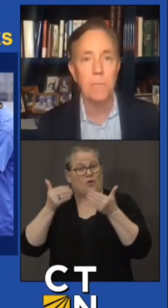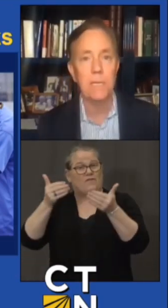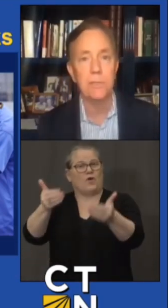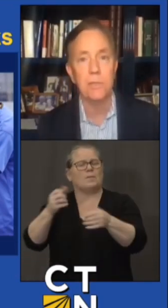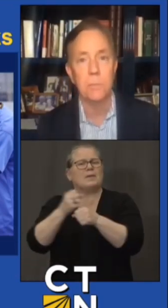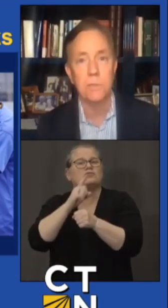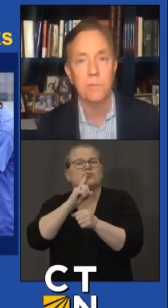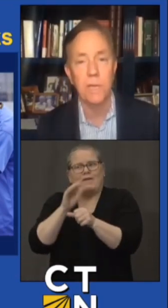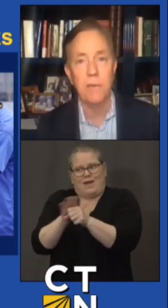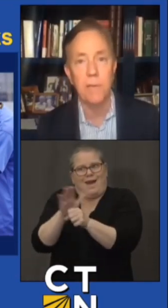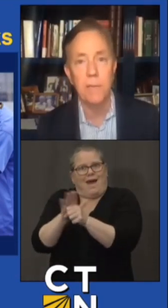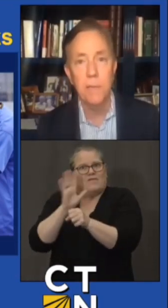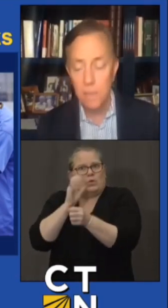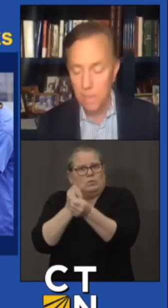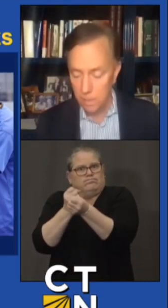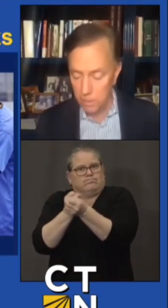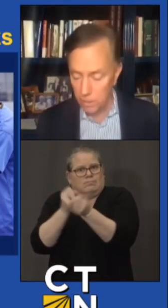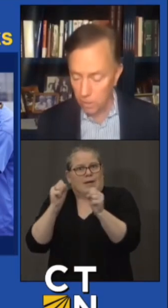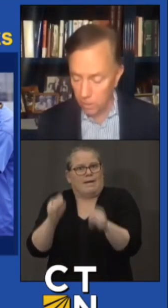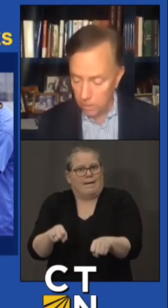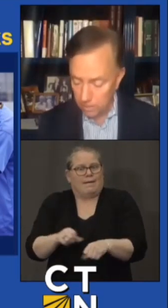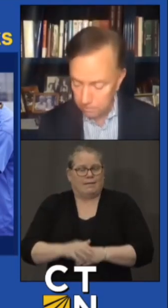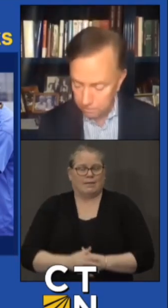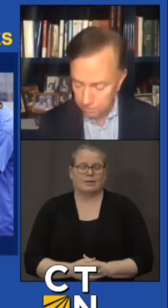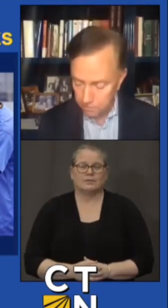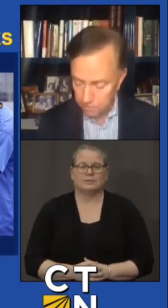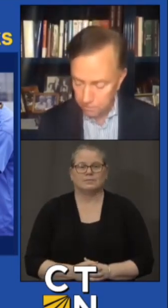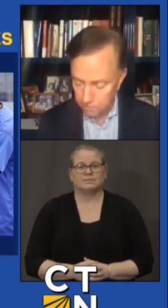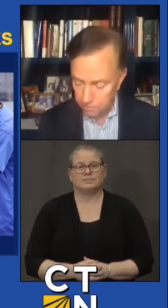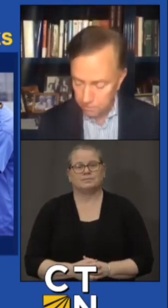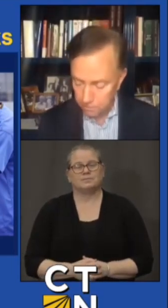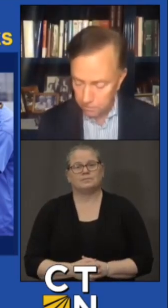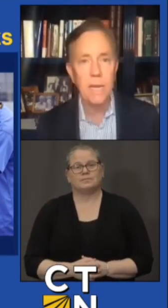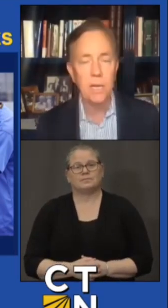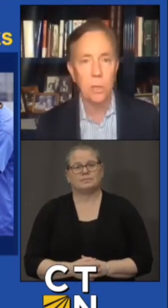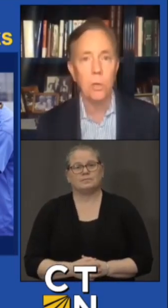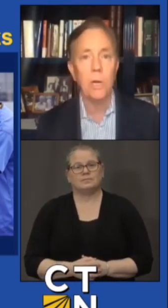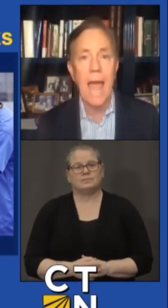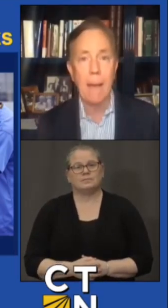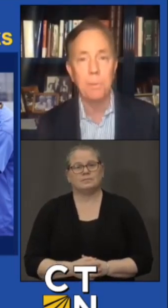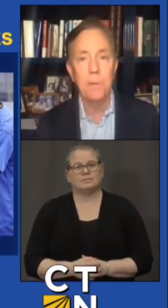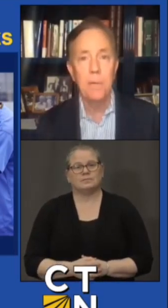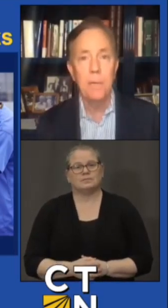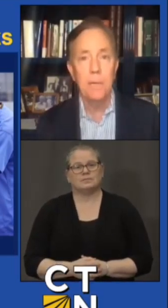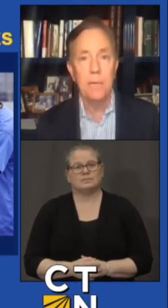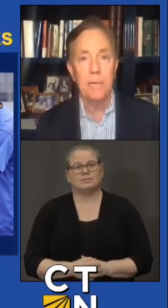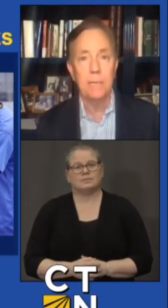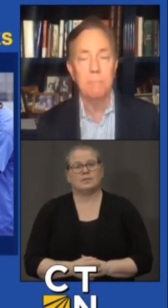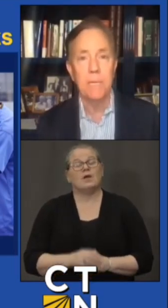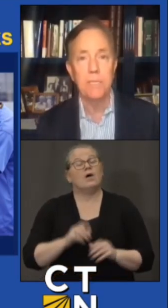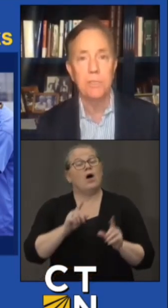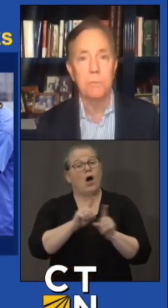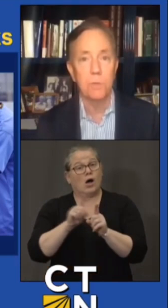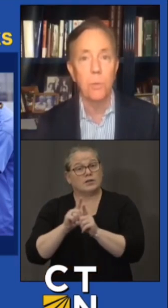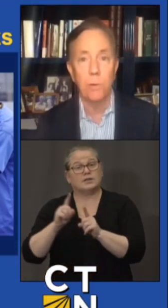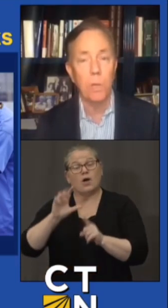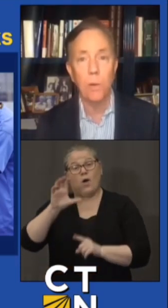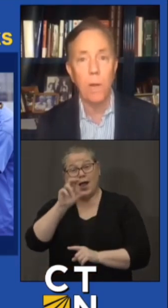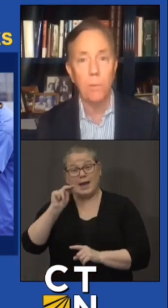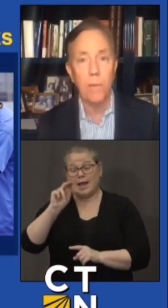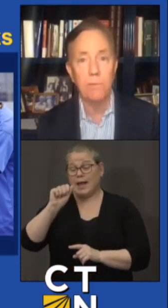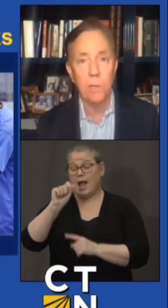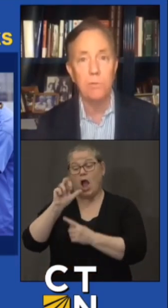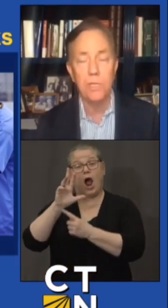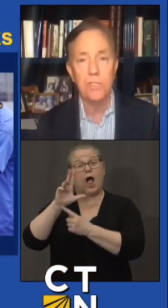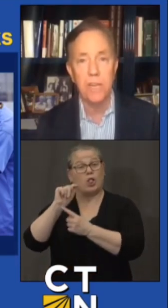really pleased in terms of giving that our Connecticut Alert app is doing really